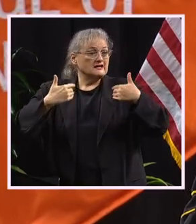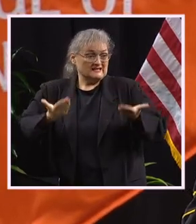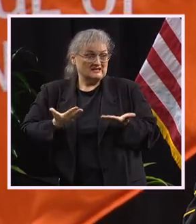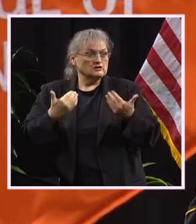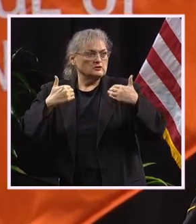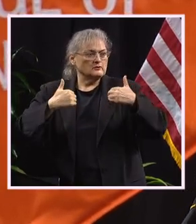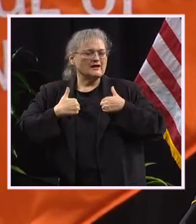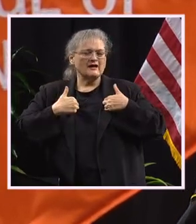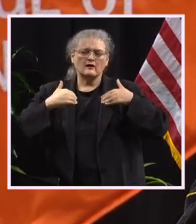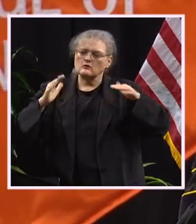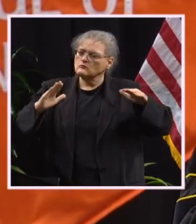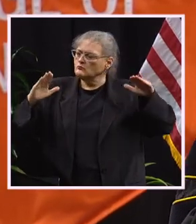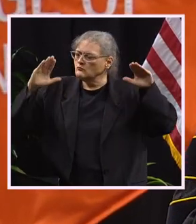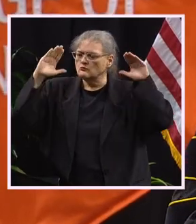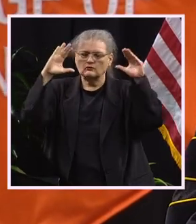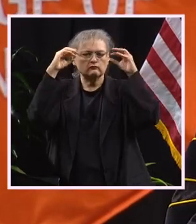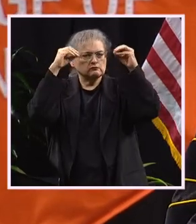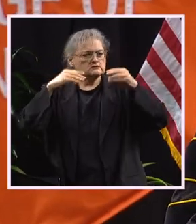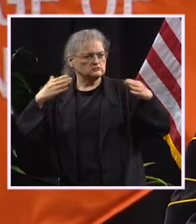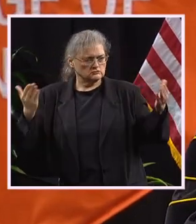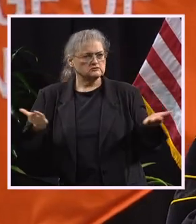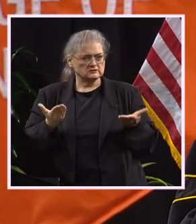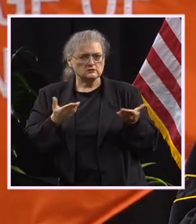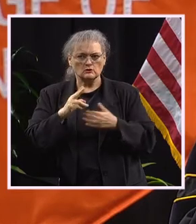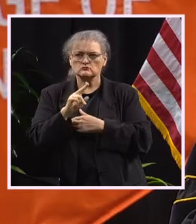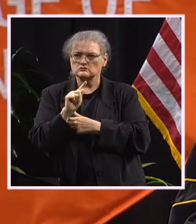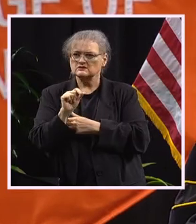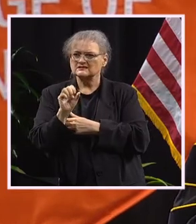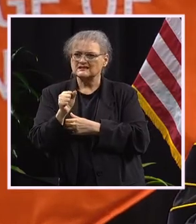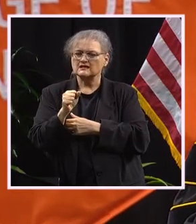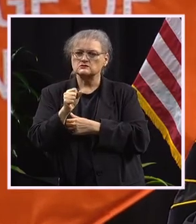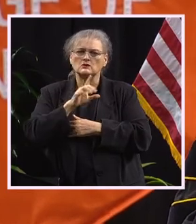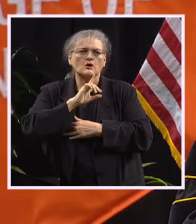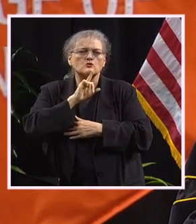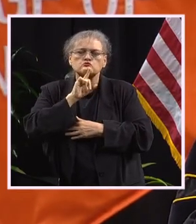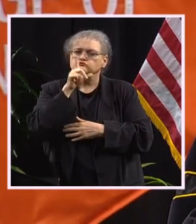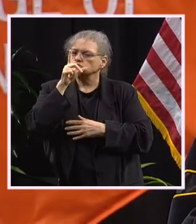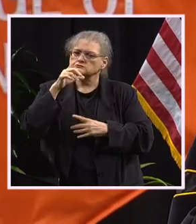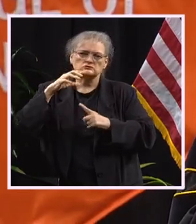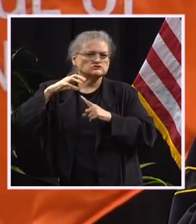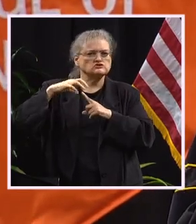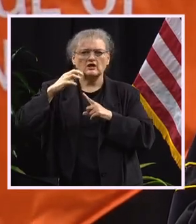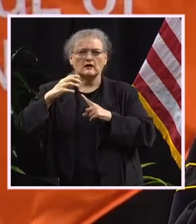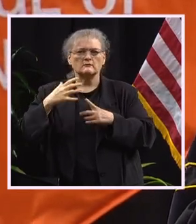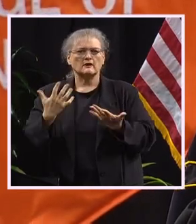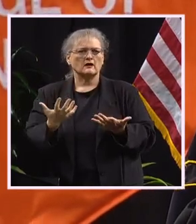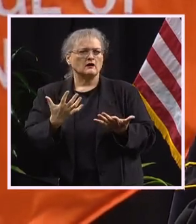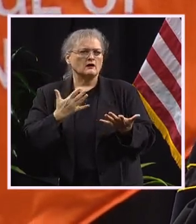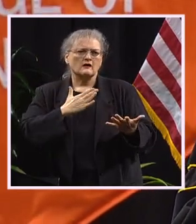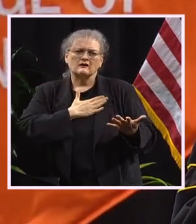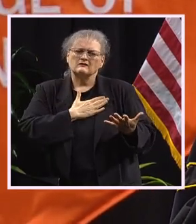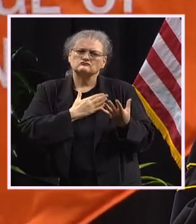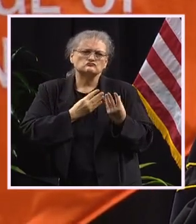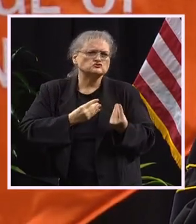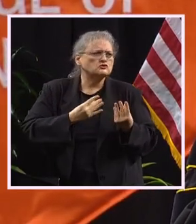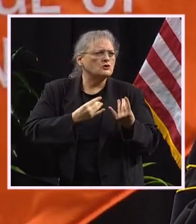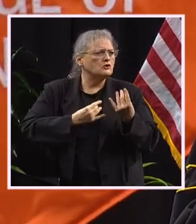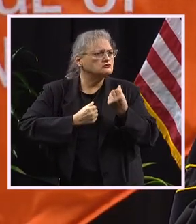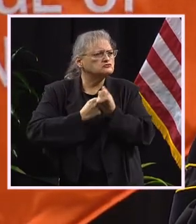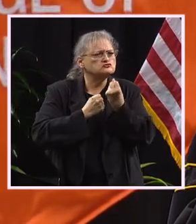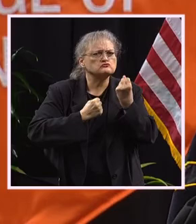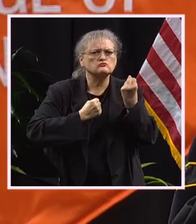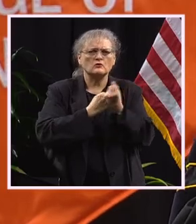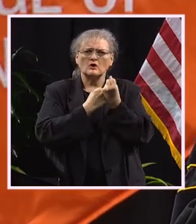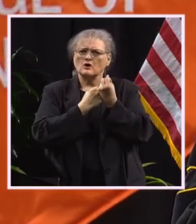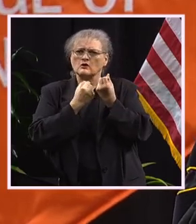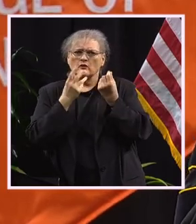outstanding faculty here at UTSA. They truly are second to none. They are caring, they're supportive, they're